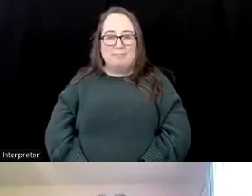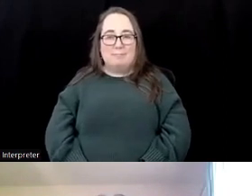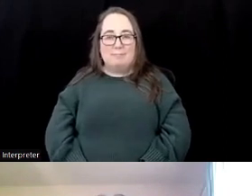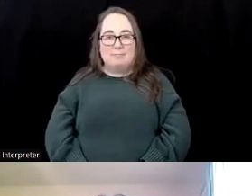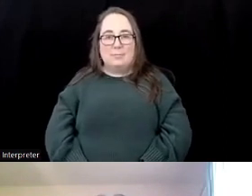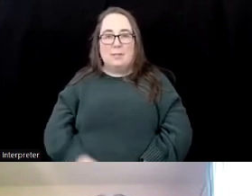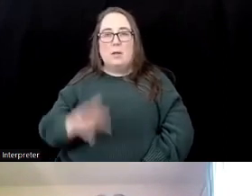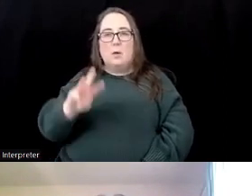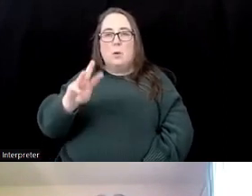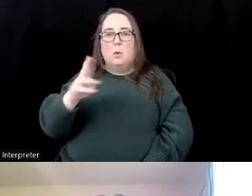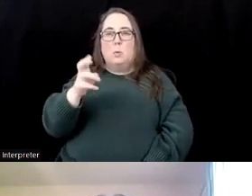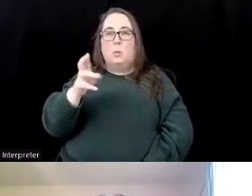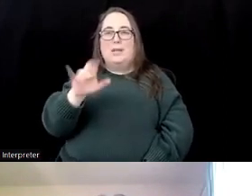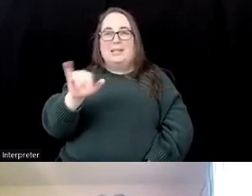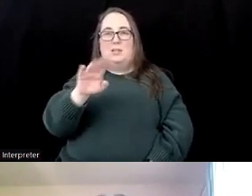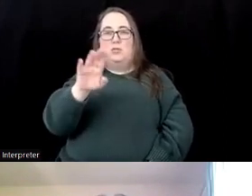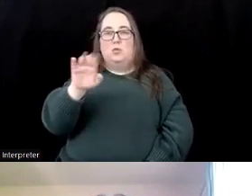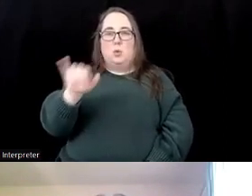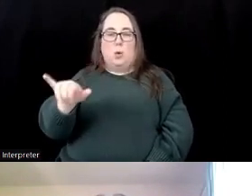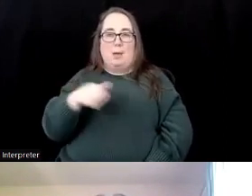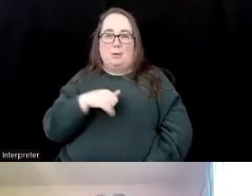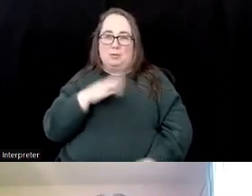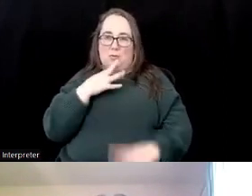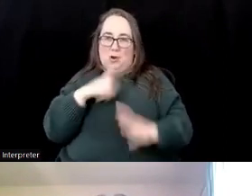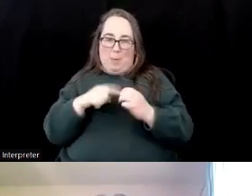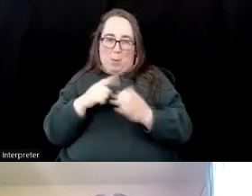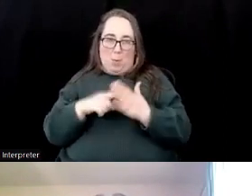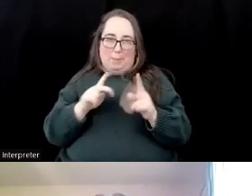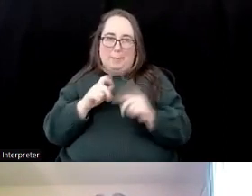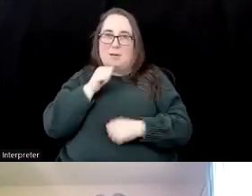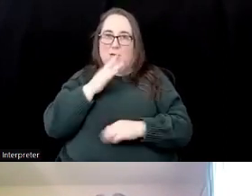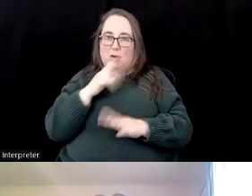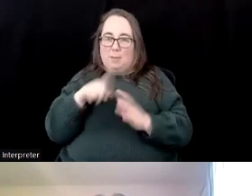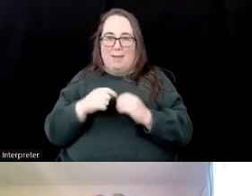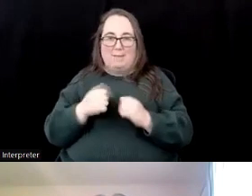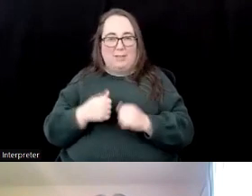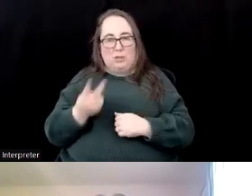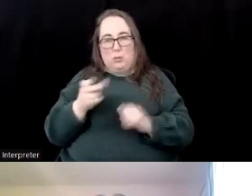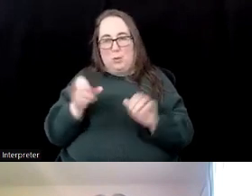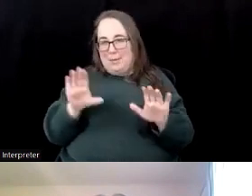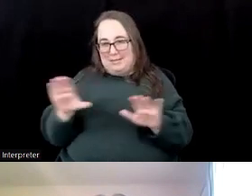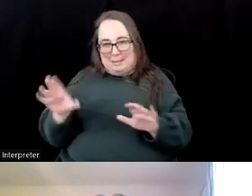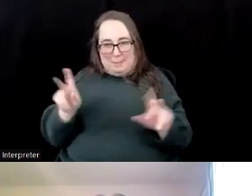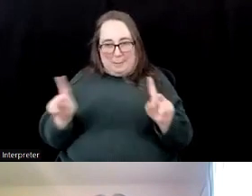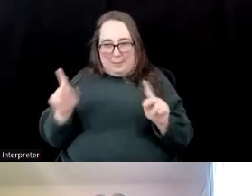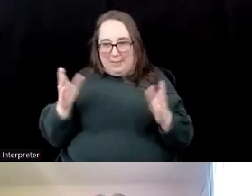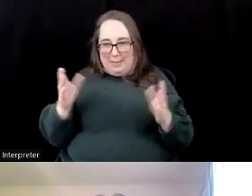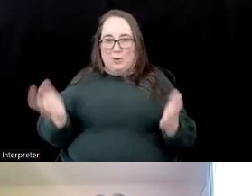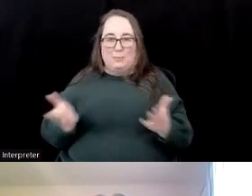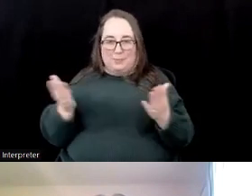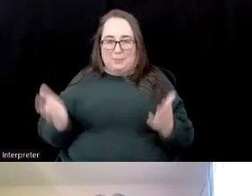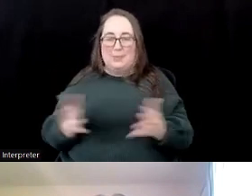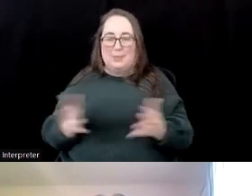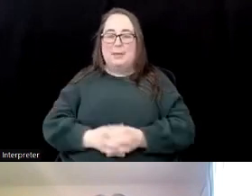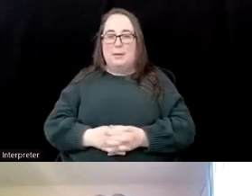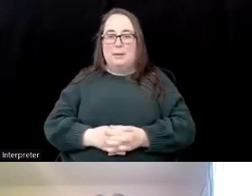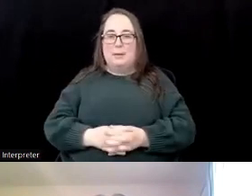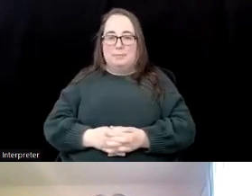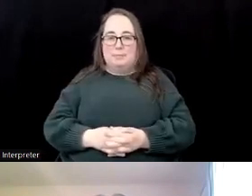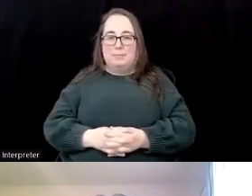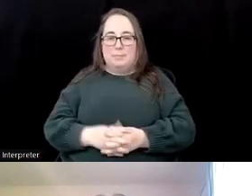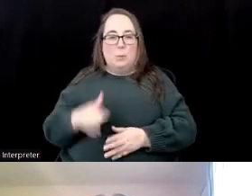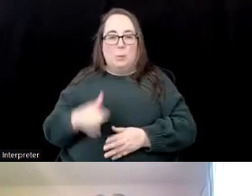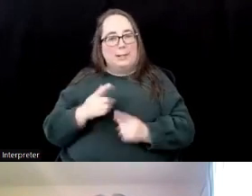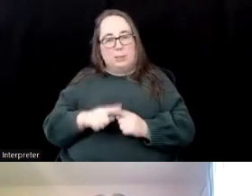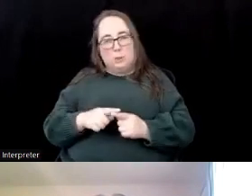out that part of what is not being said is you have these two amazing people here who are kind of willing to just go for